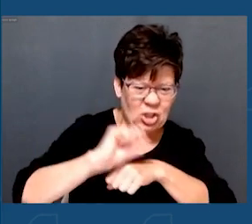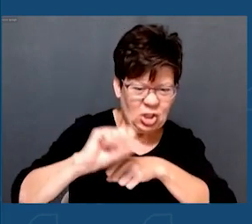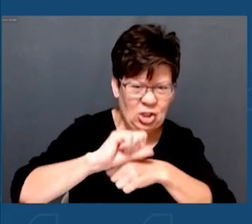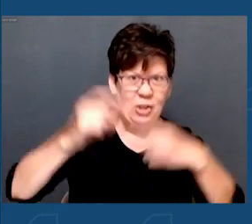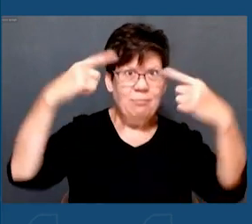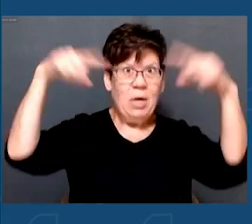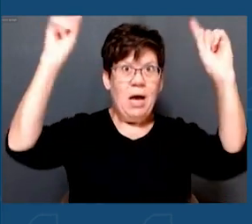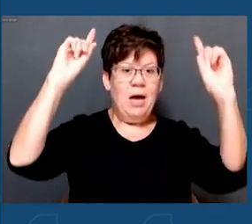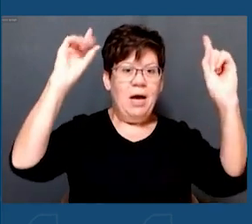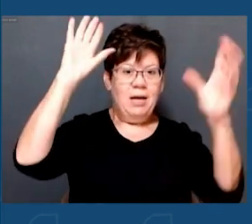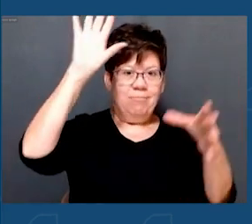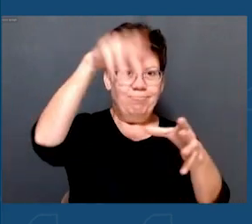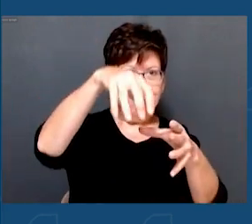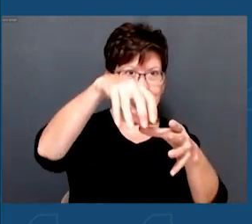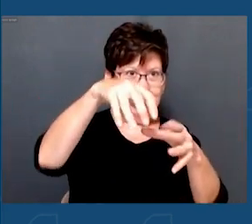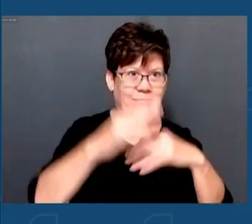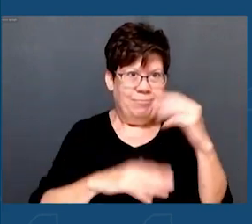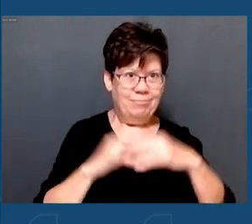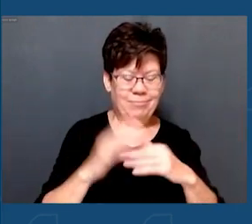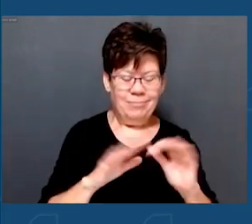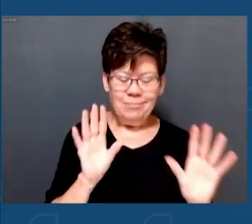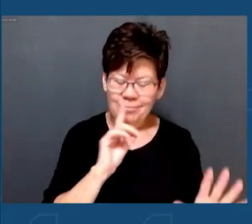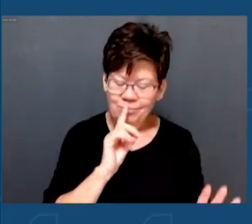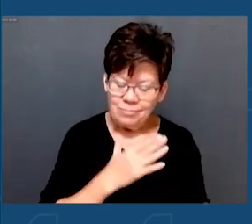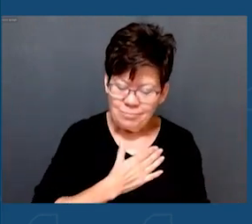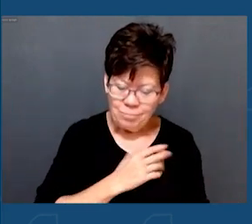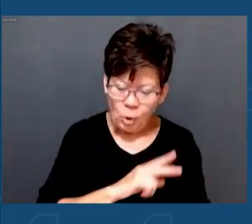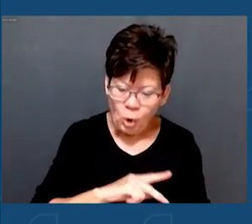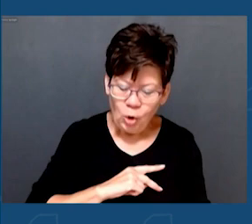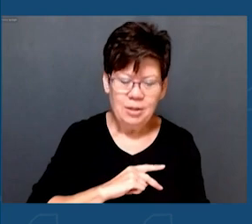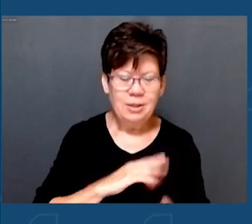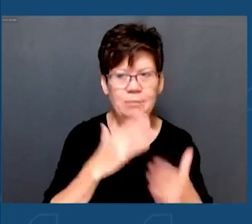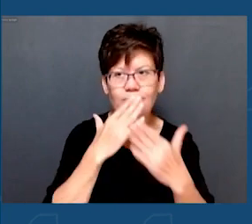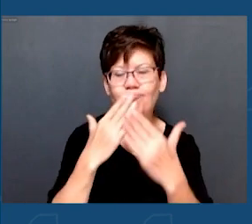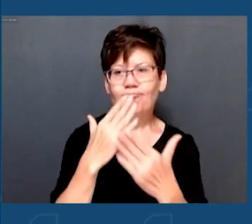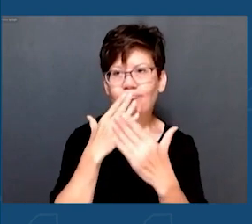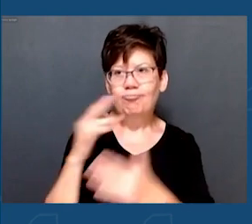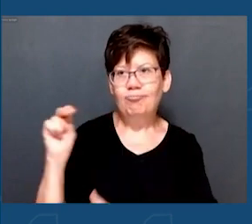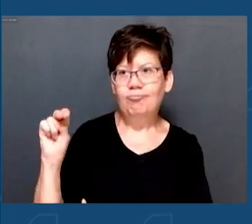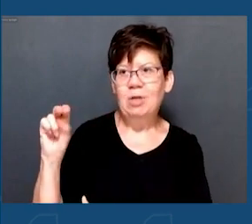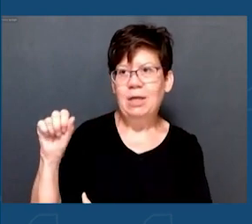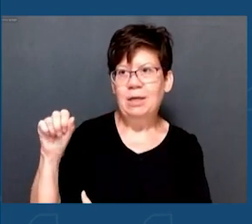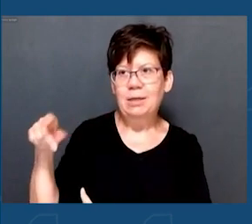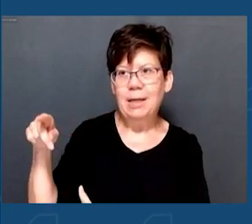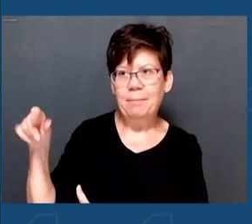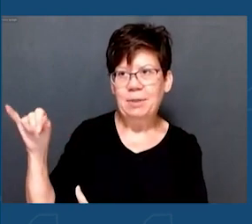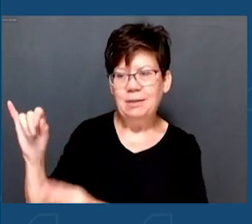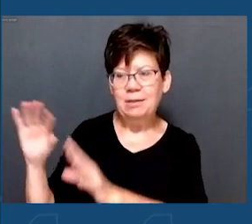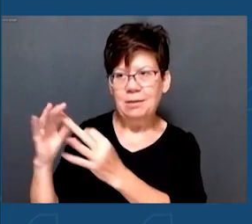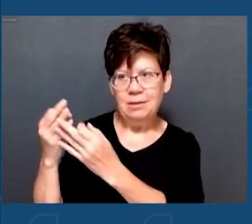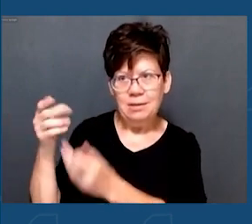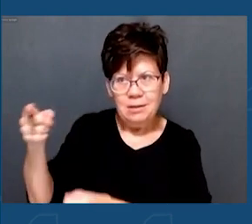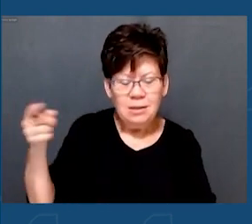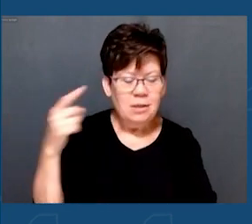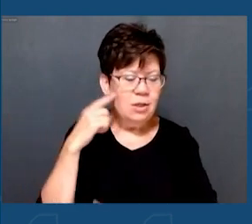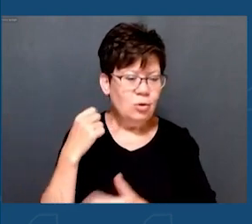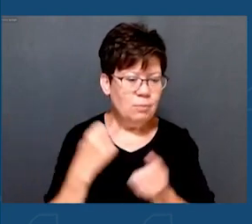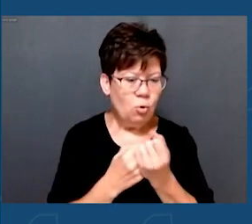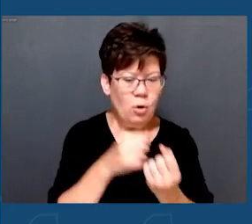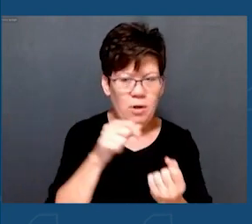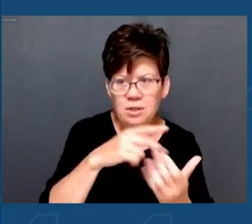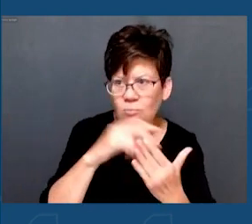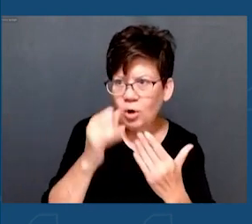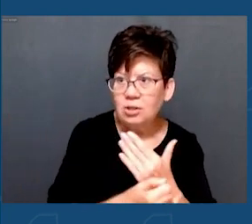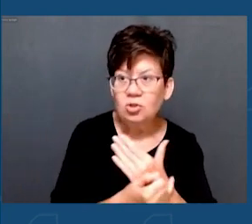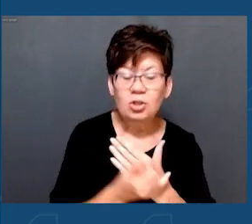facility. I am deeply personally grateful to the Nappis for supporting this project, to the state of New York for